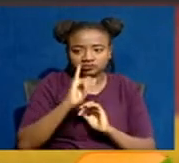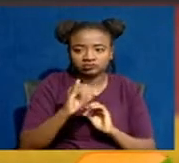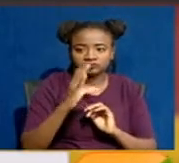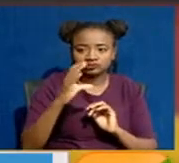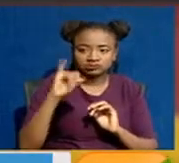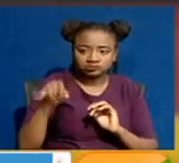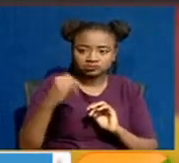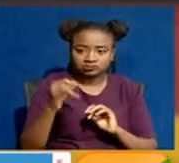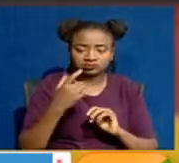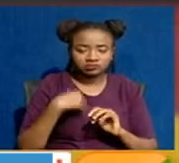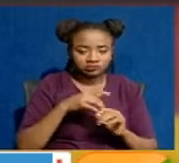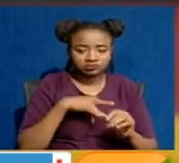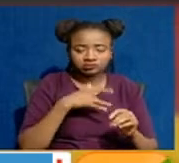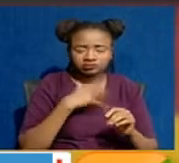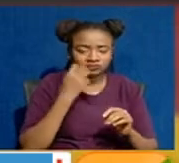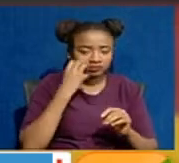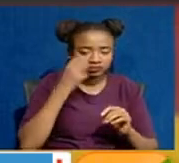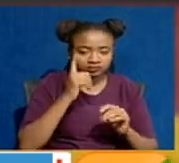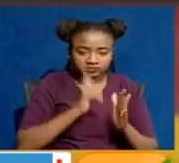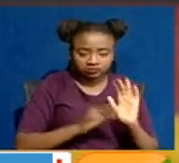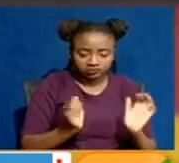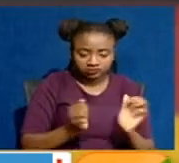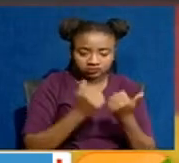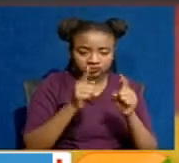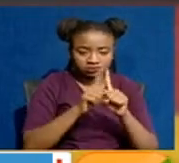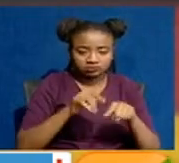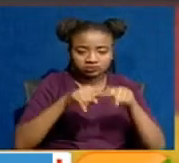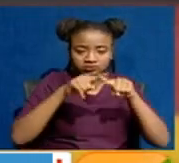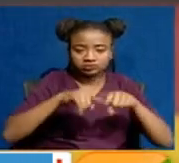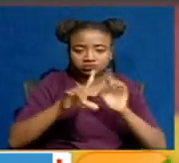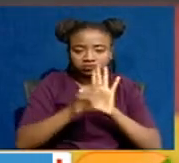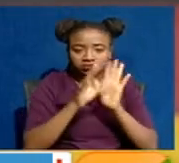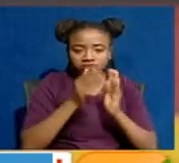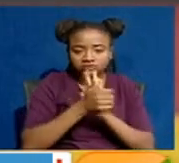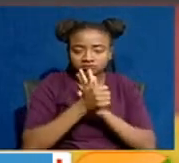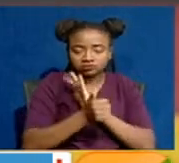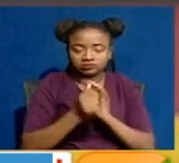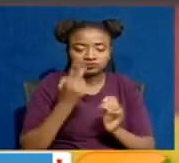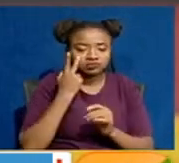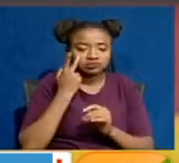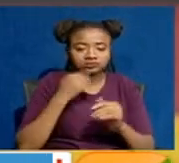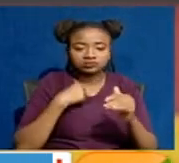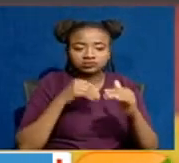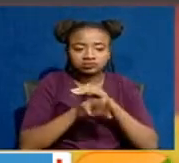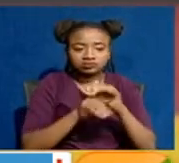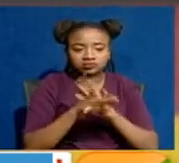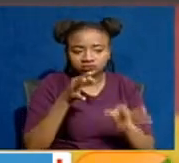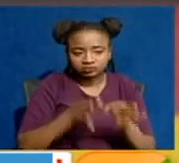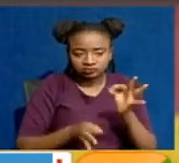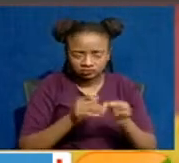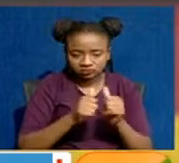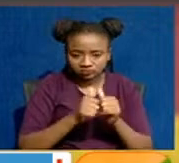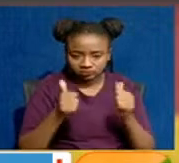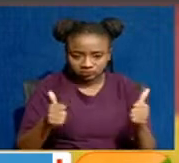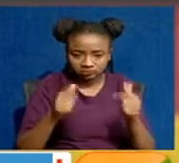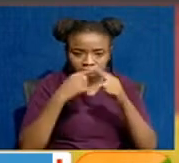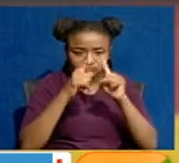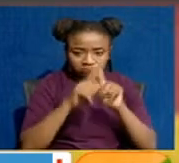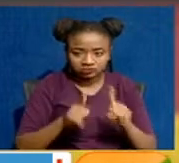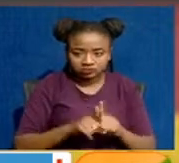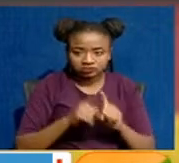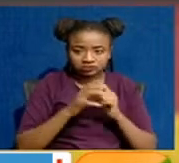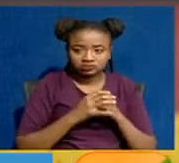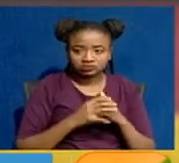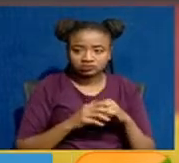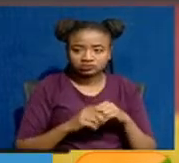has happened. And of course, we will be lending our legal expertise to see that justice is met in this issue. So in issues where, to